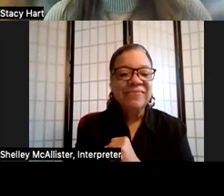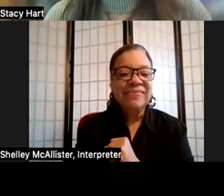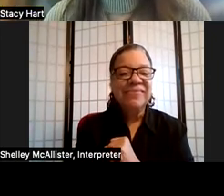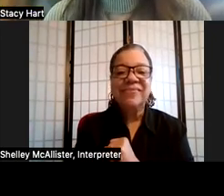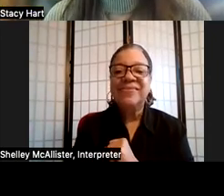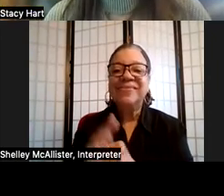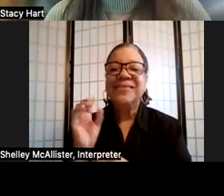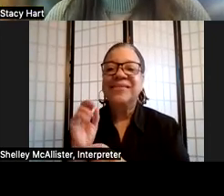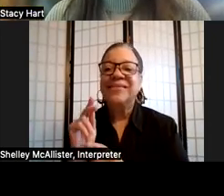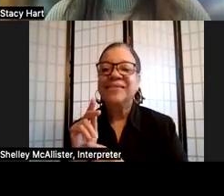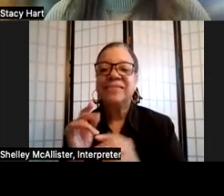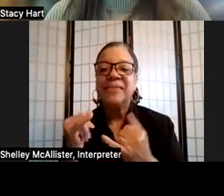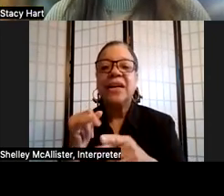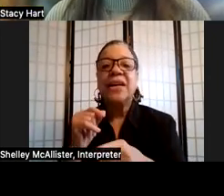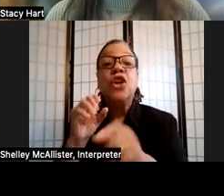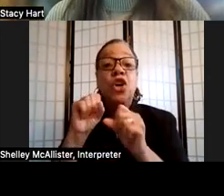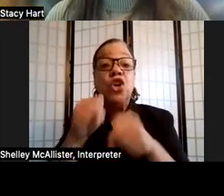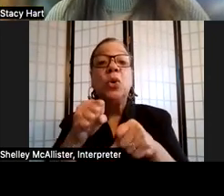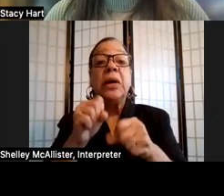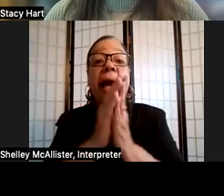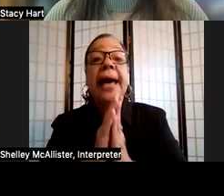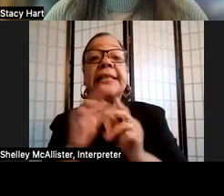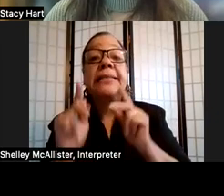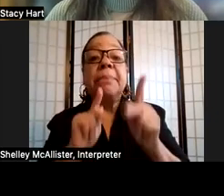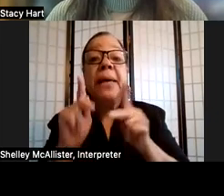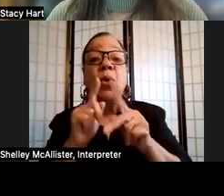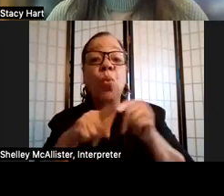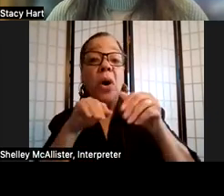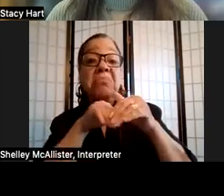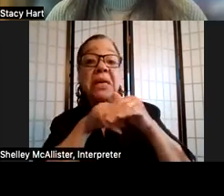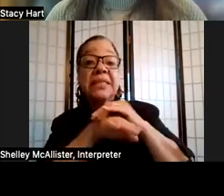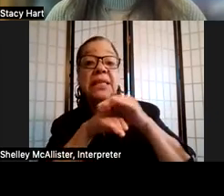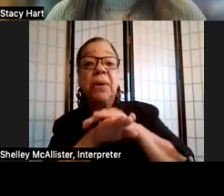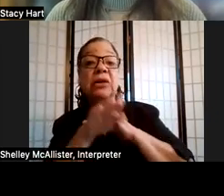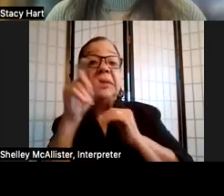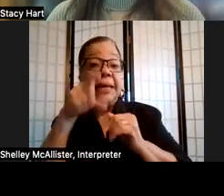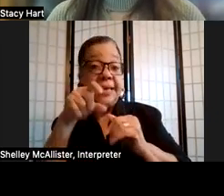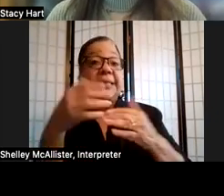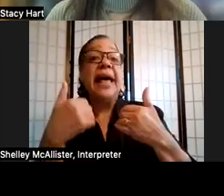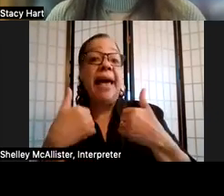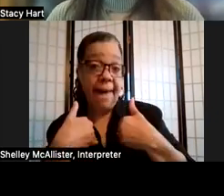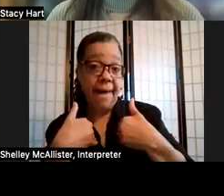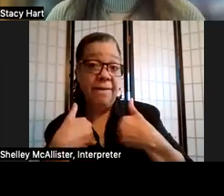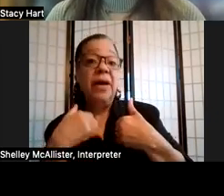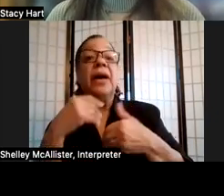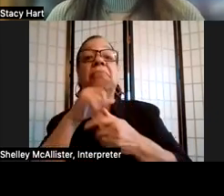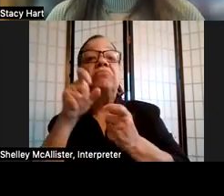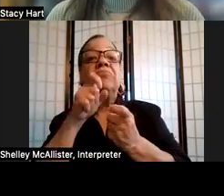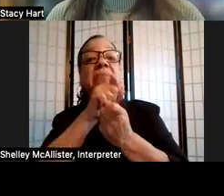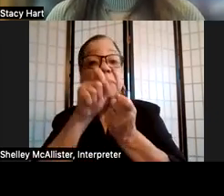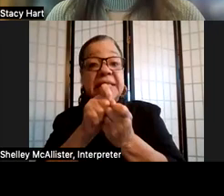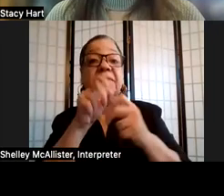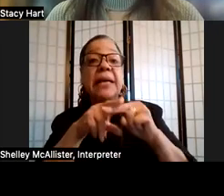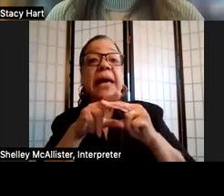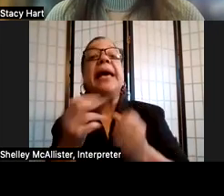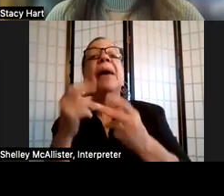Hey, you could ask people what accessibility needs they have in terms of seating and how many people